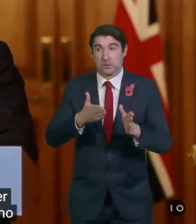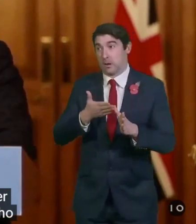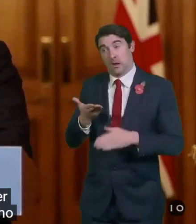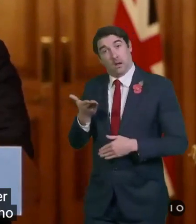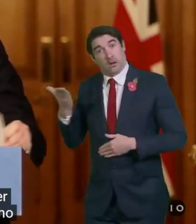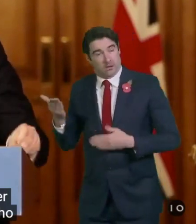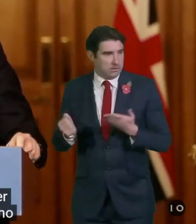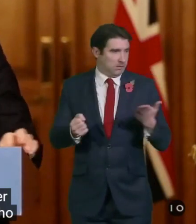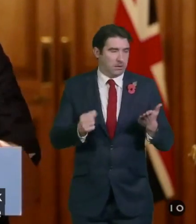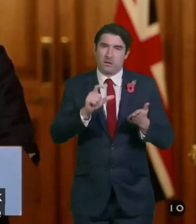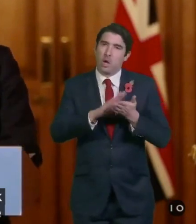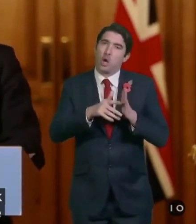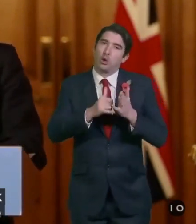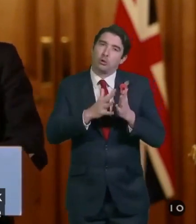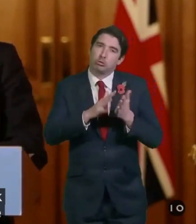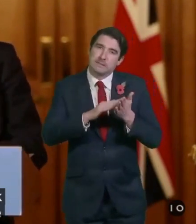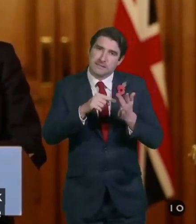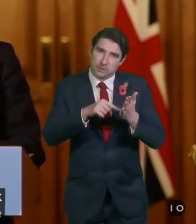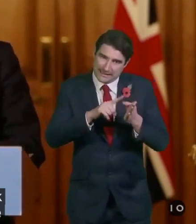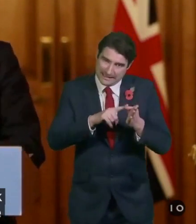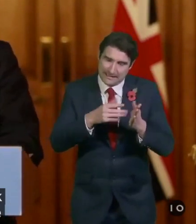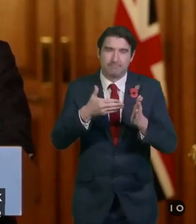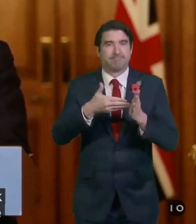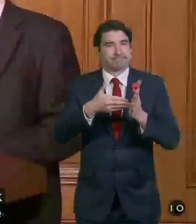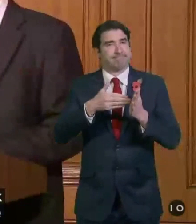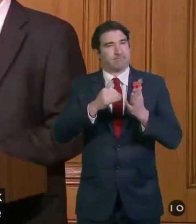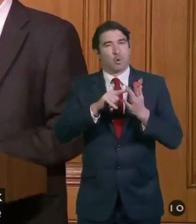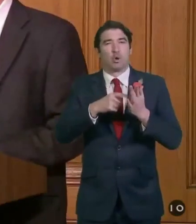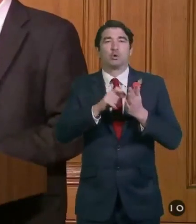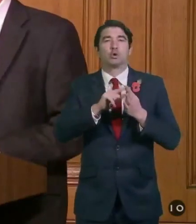data. Thank you, Prime Minister. First slide, please.